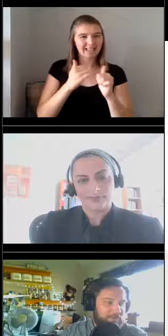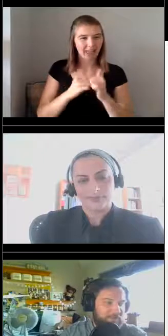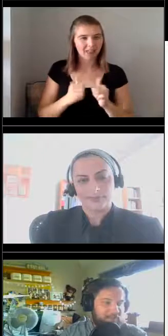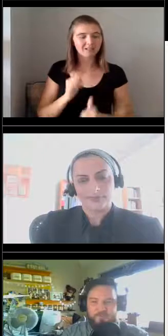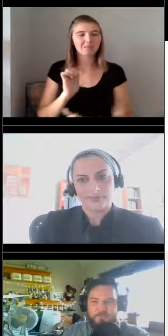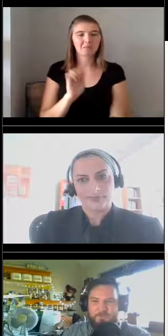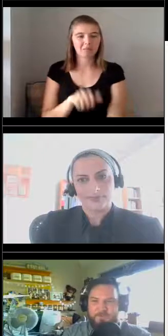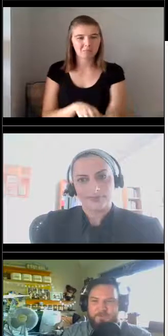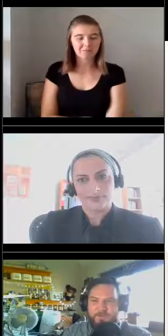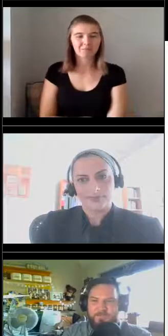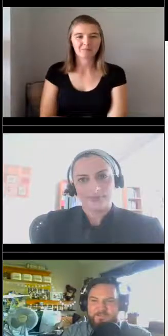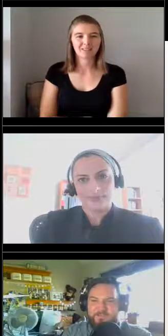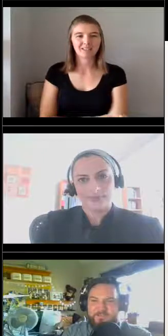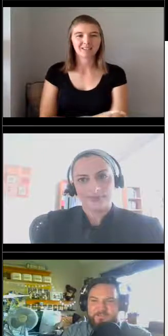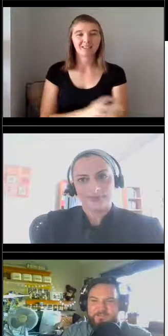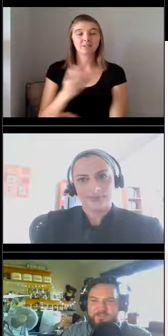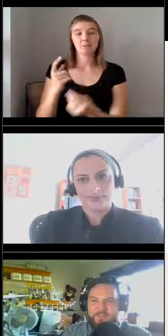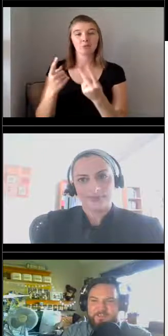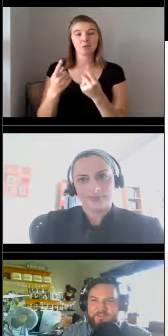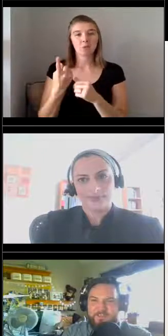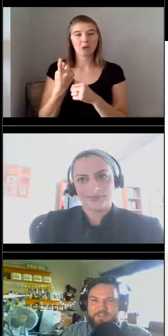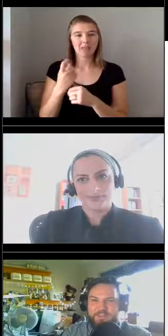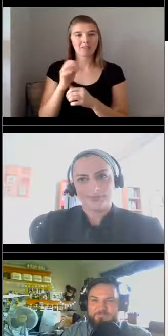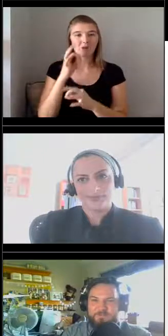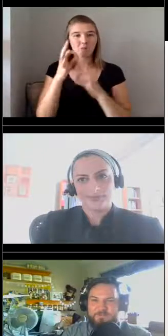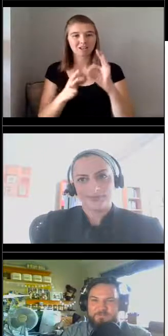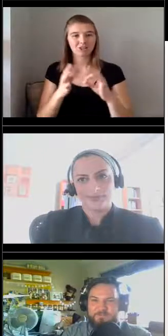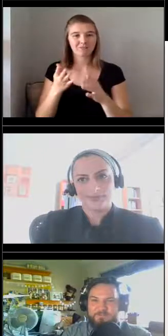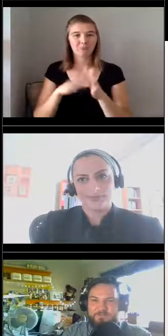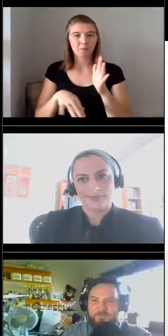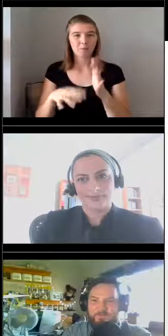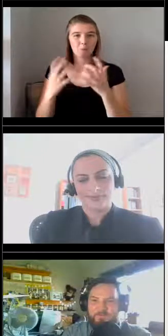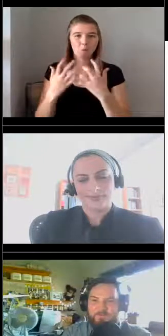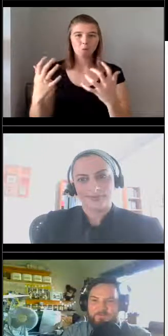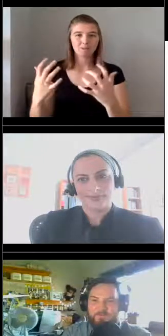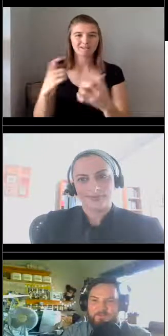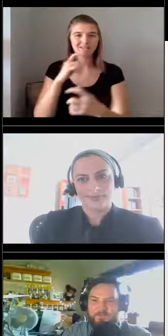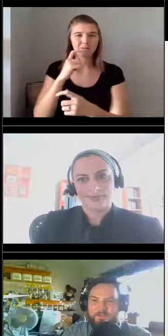And so clearly we've got Boon back on camera. Let's see if we can get Boon's